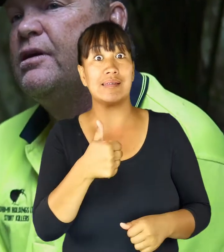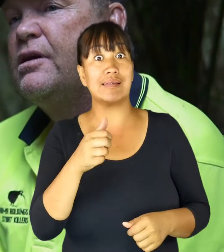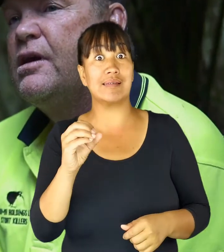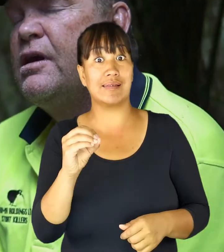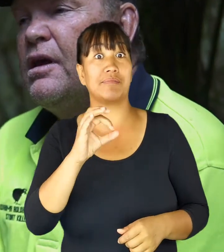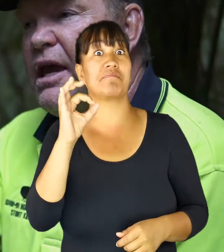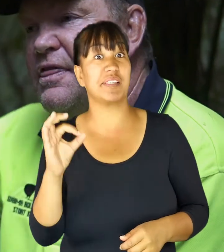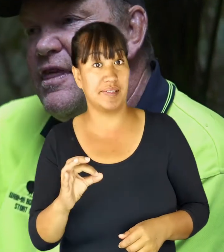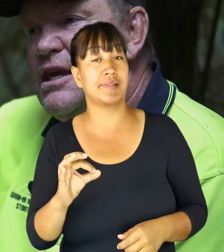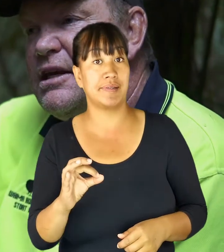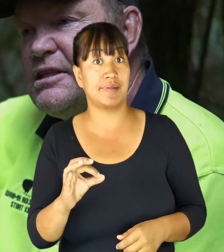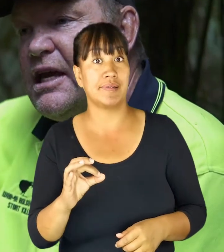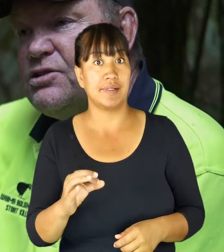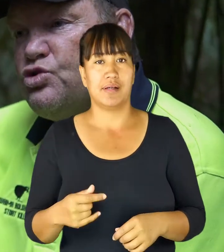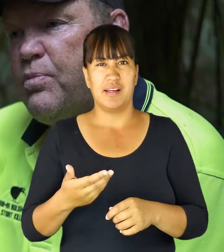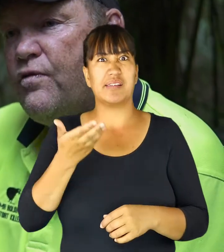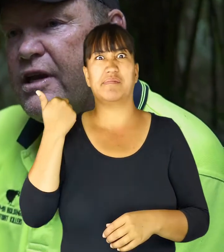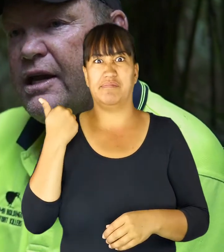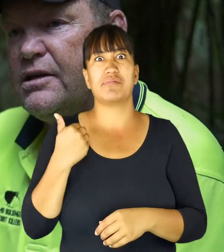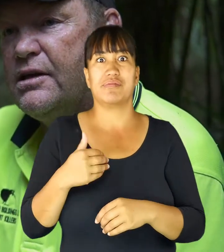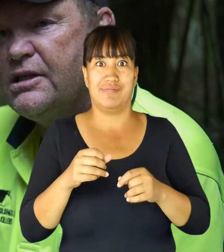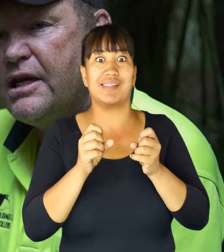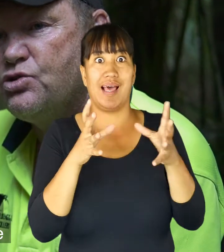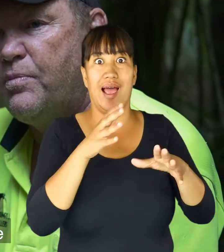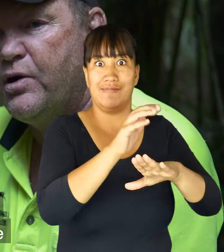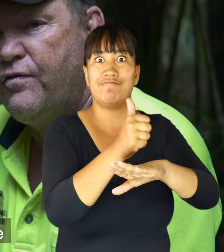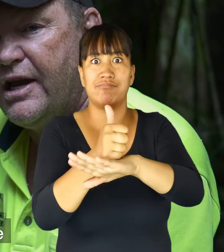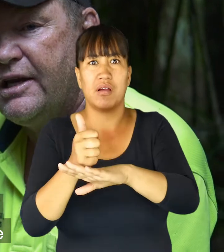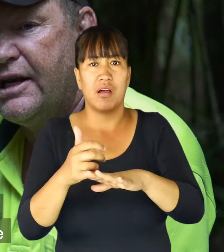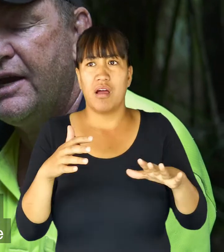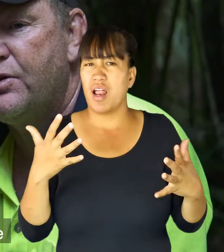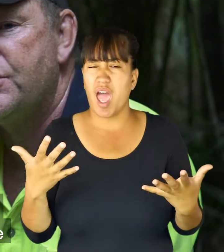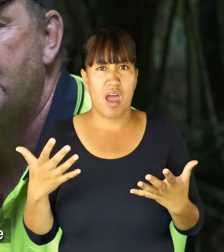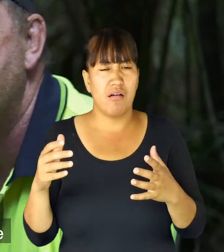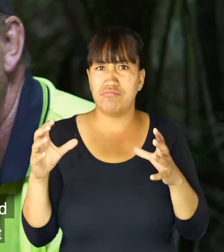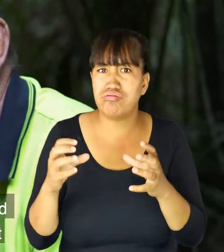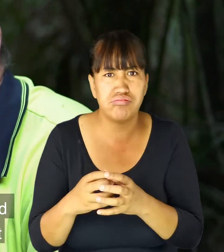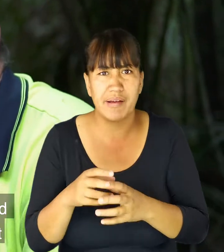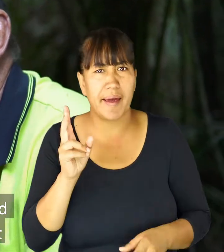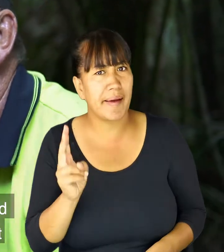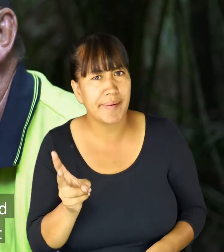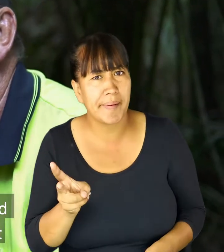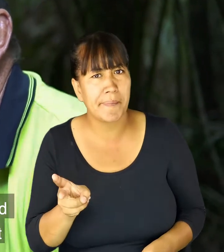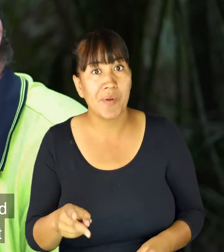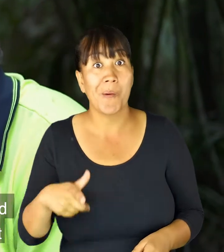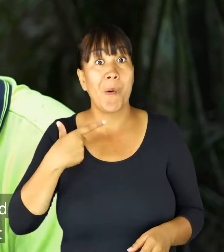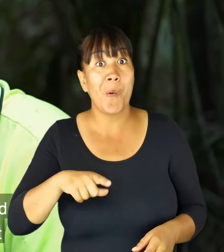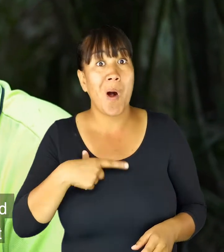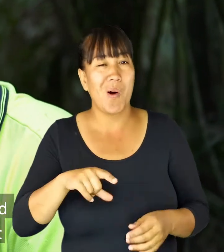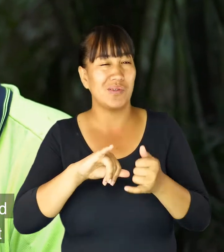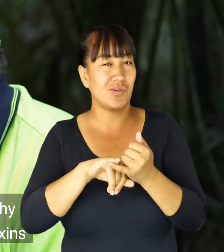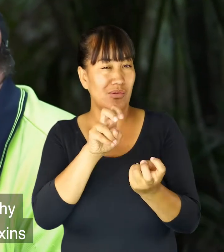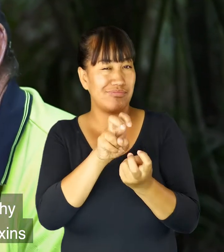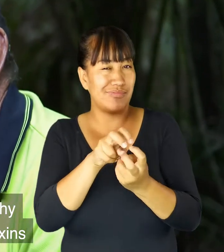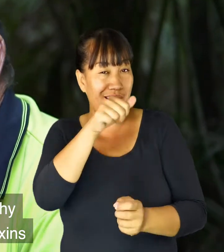trapping. And then it starts to drop off again, and it starts dropping off again and again because the stoats get smarter and smarter, and you get what you call